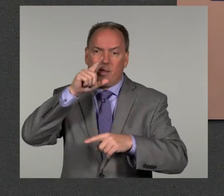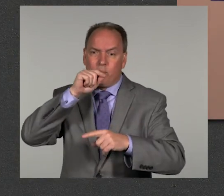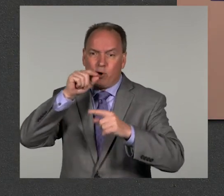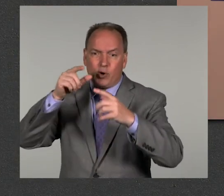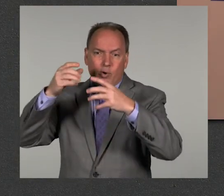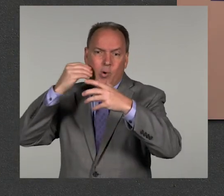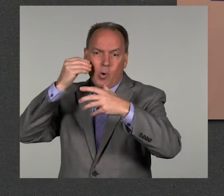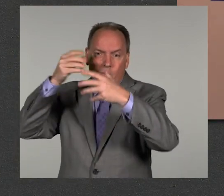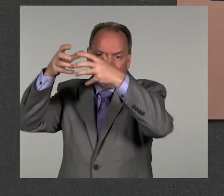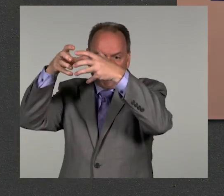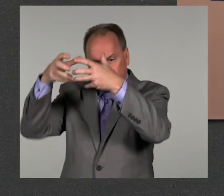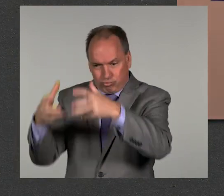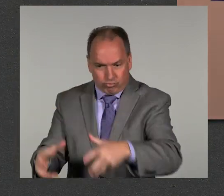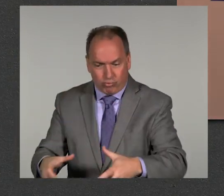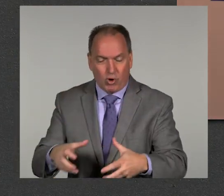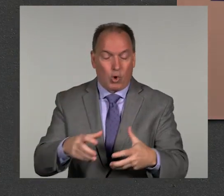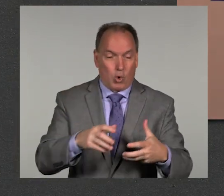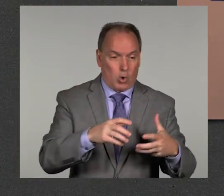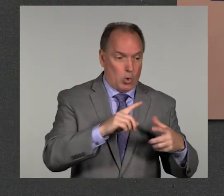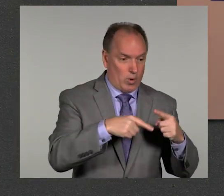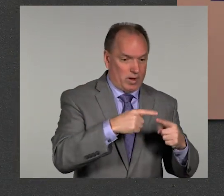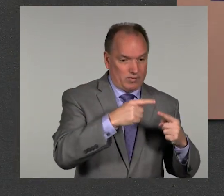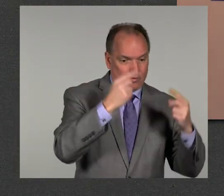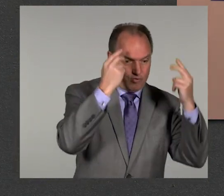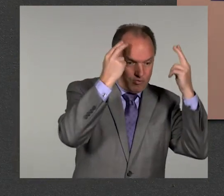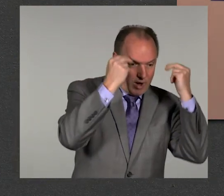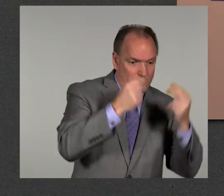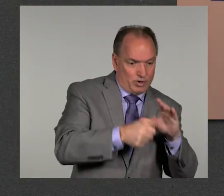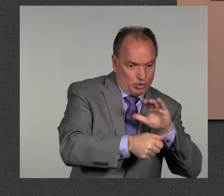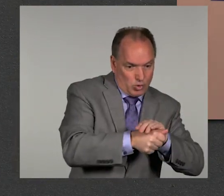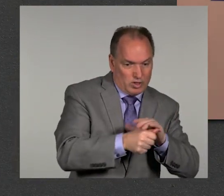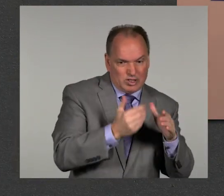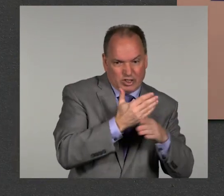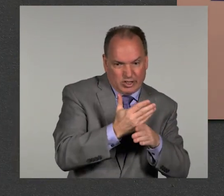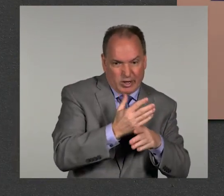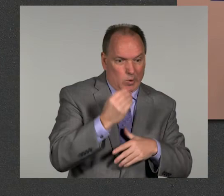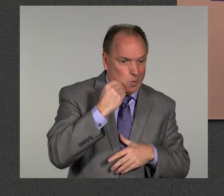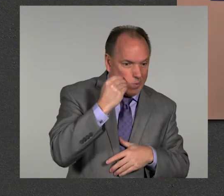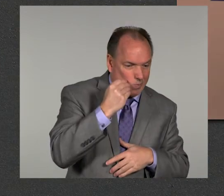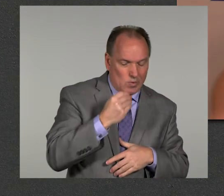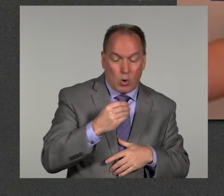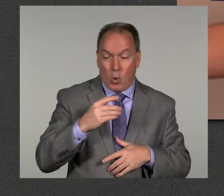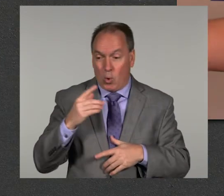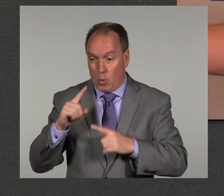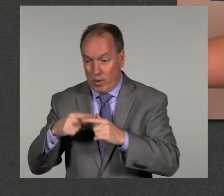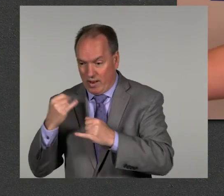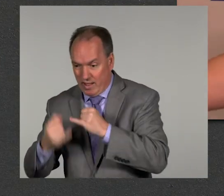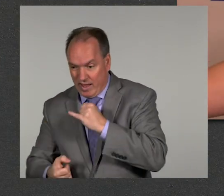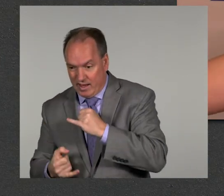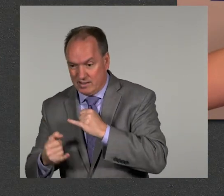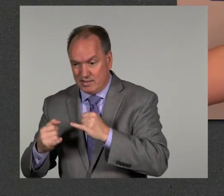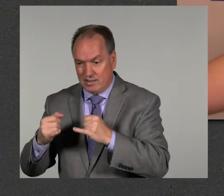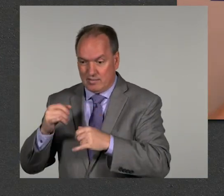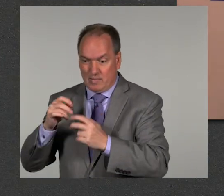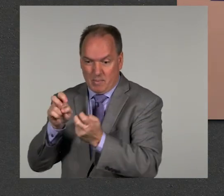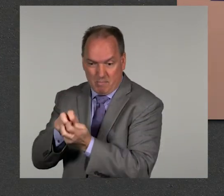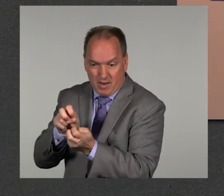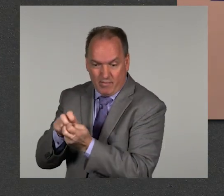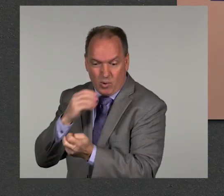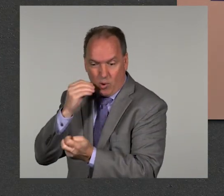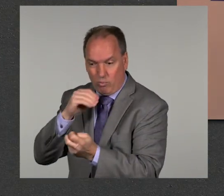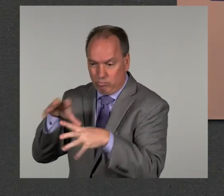when the rabbit and the tortoise tried to share a home, or even when the beaver's home collapsed and it went down the